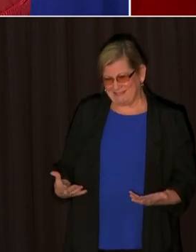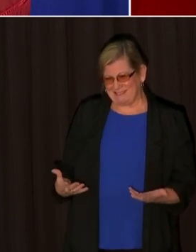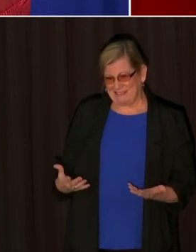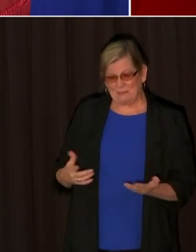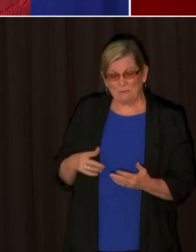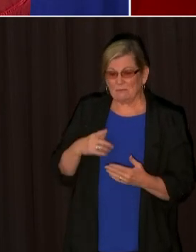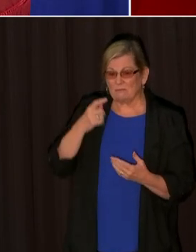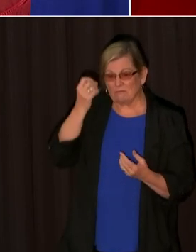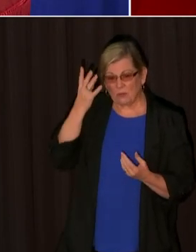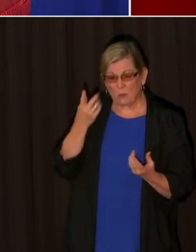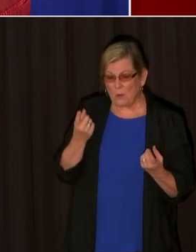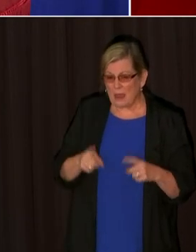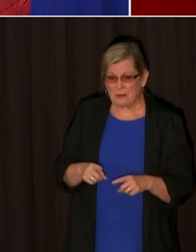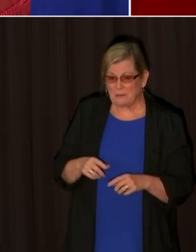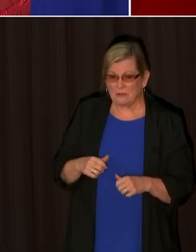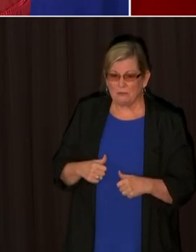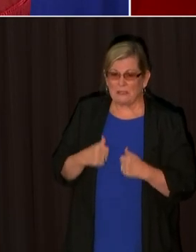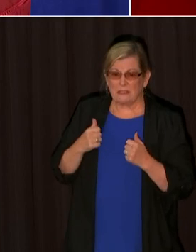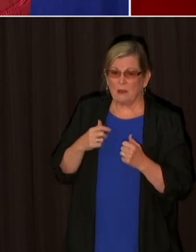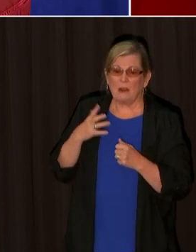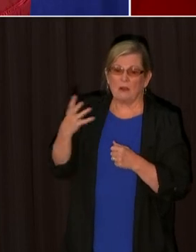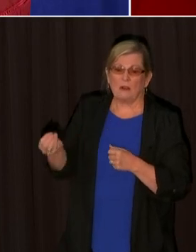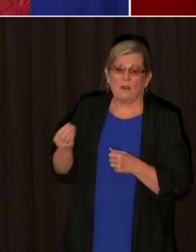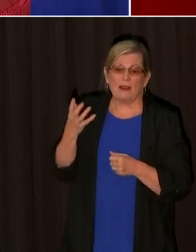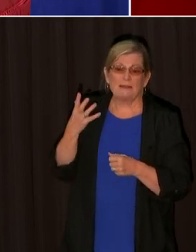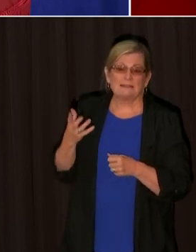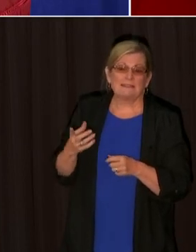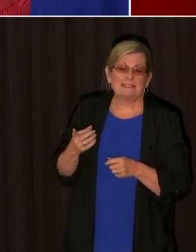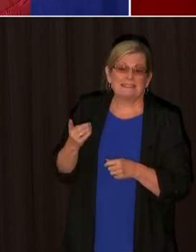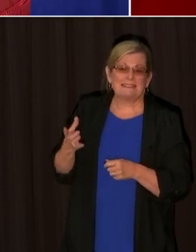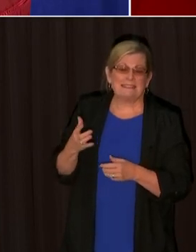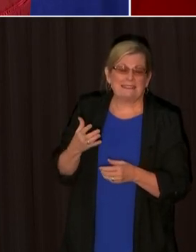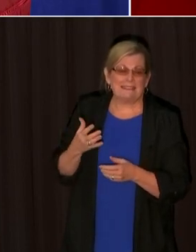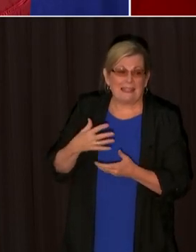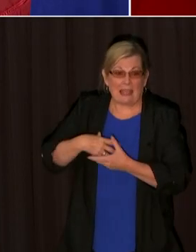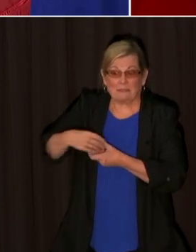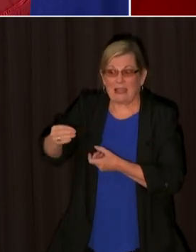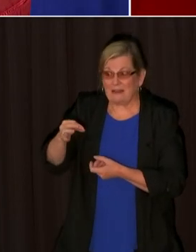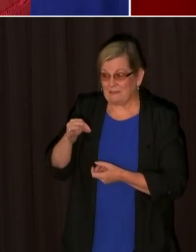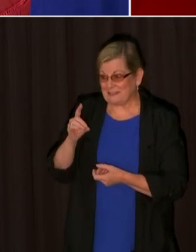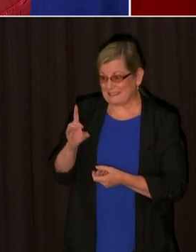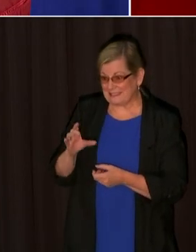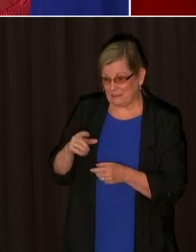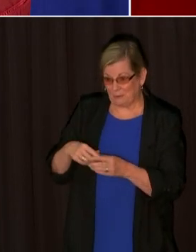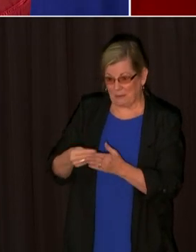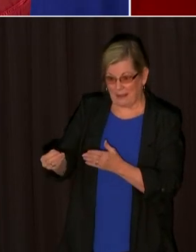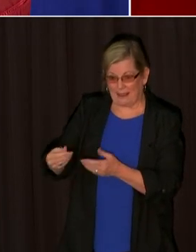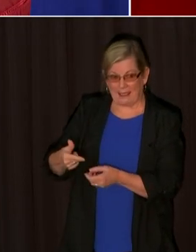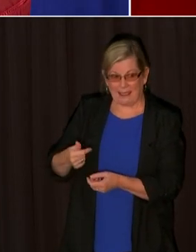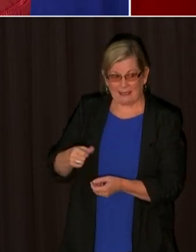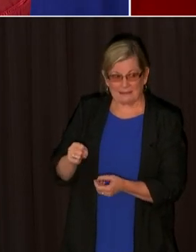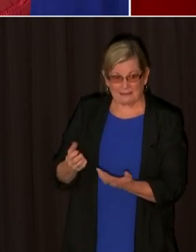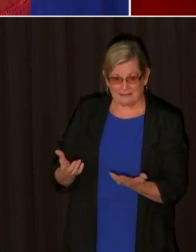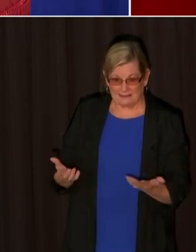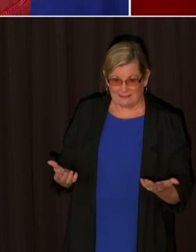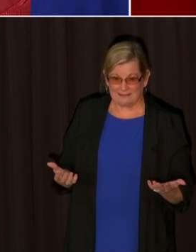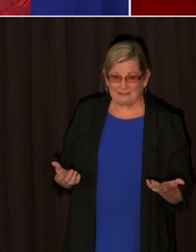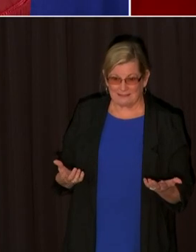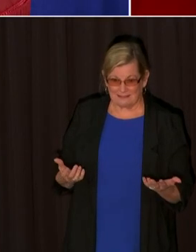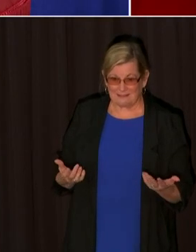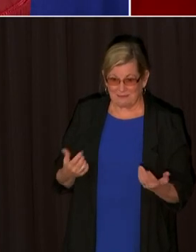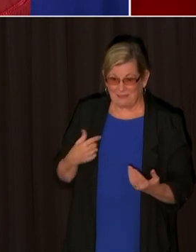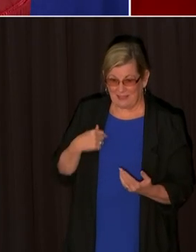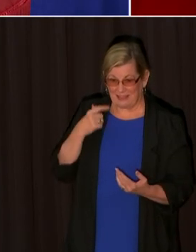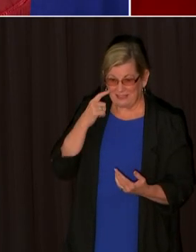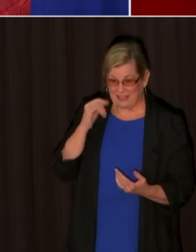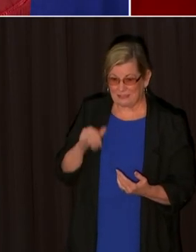will go to other places close by to buy gas. So I think that this one